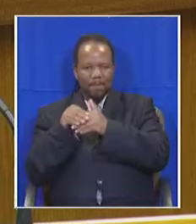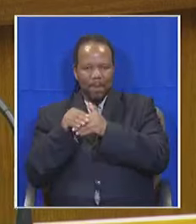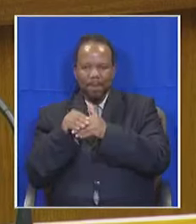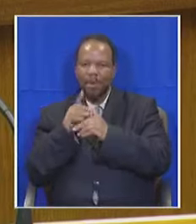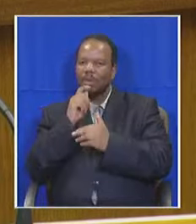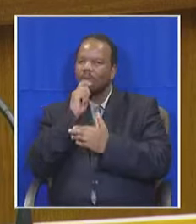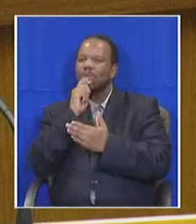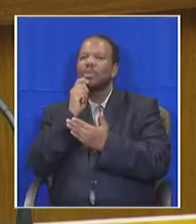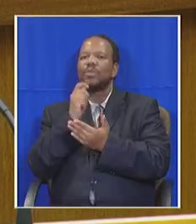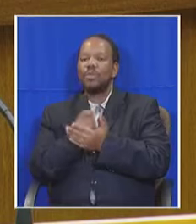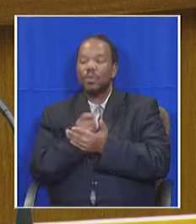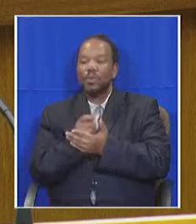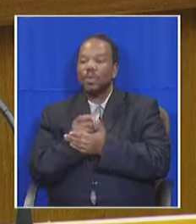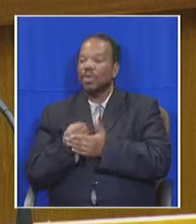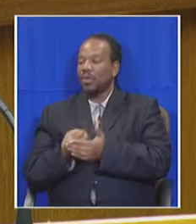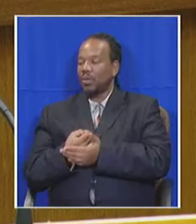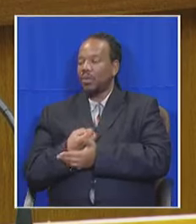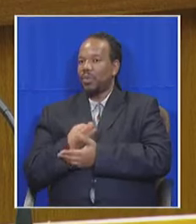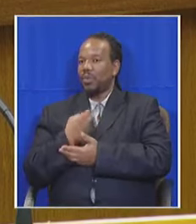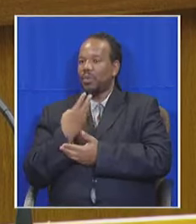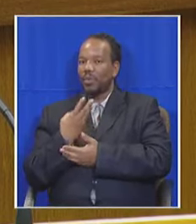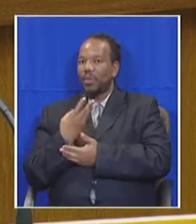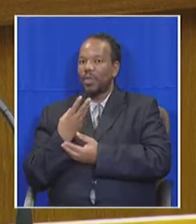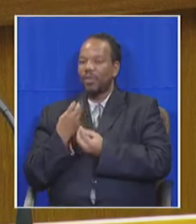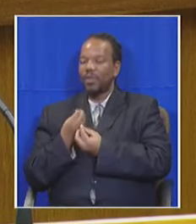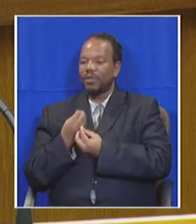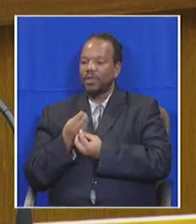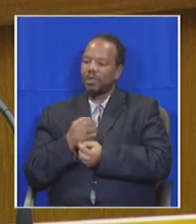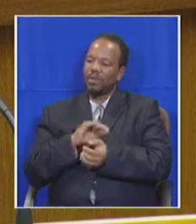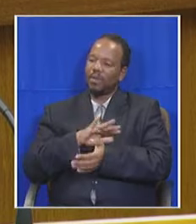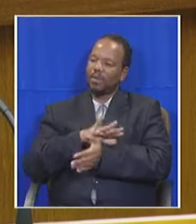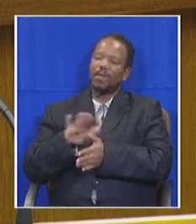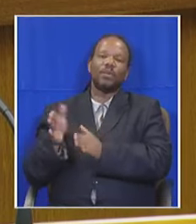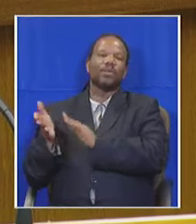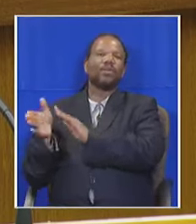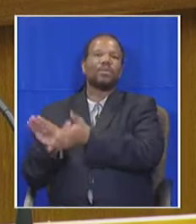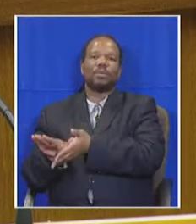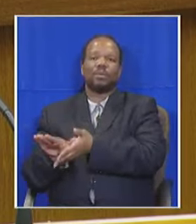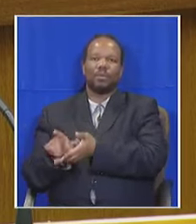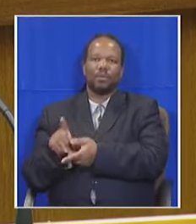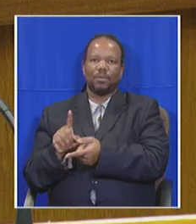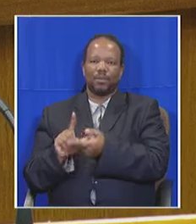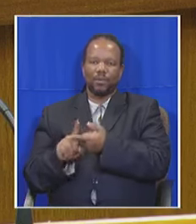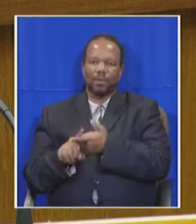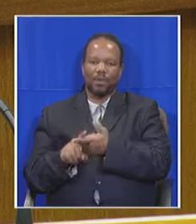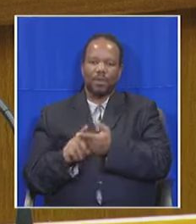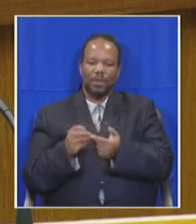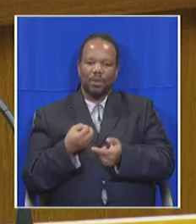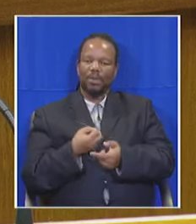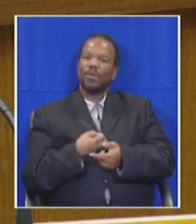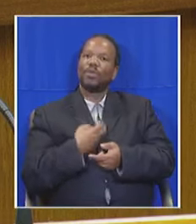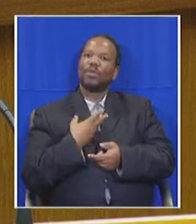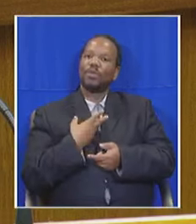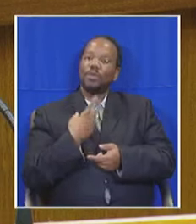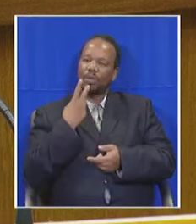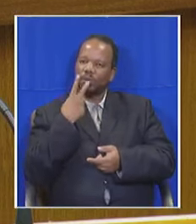the youth of our country have been thrown into a gas chamber. Our young people are suffocated when their future fade before their